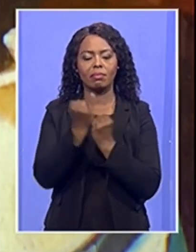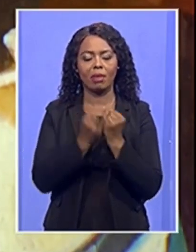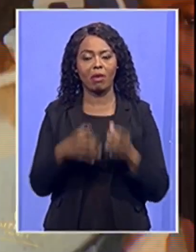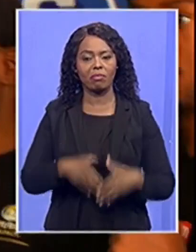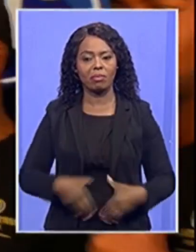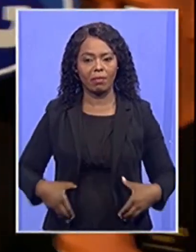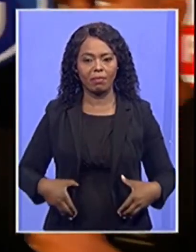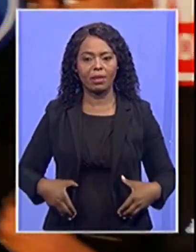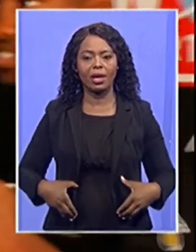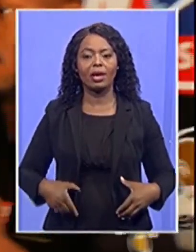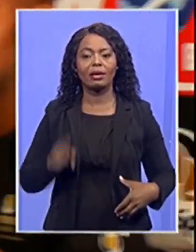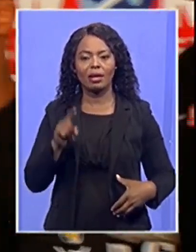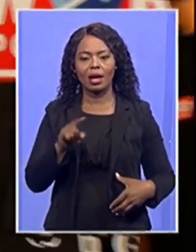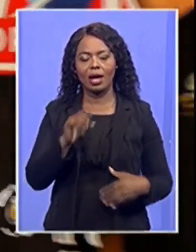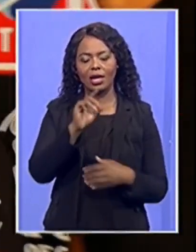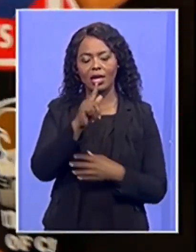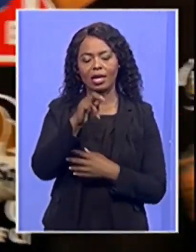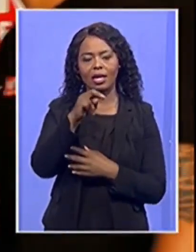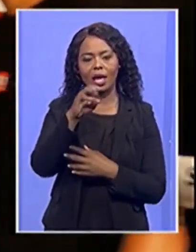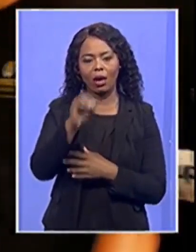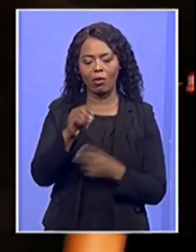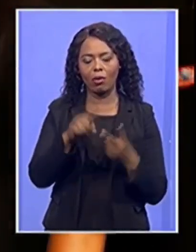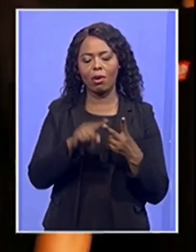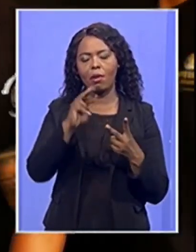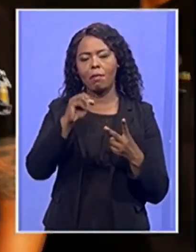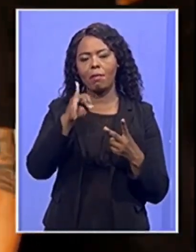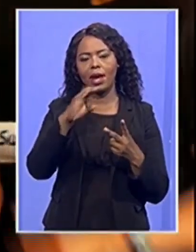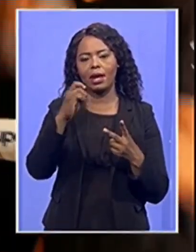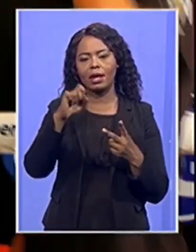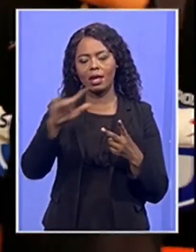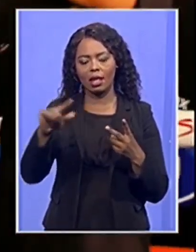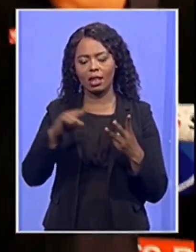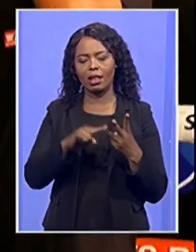ena e tlo ba Kinao Koopman, Michael Head